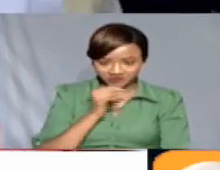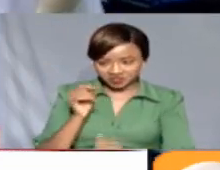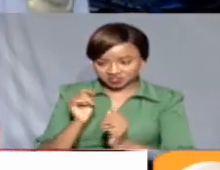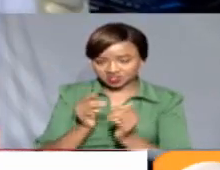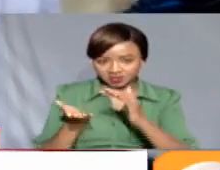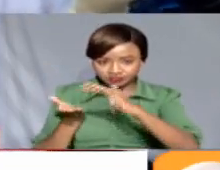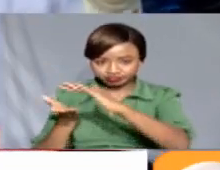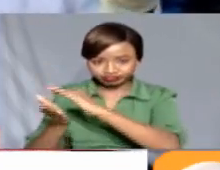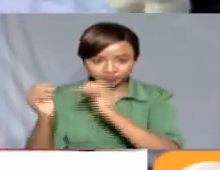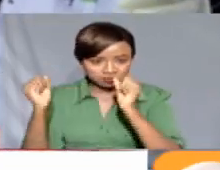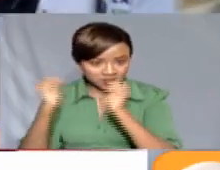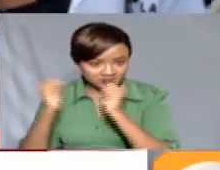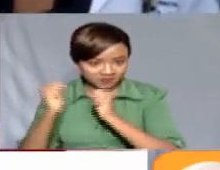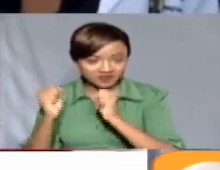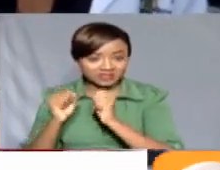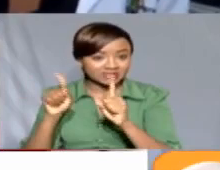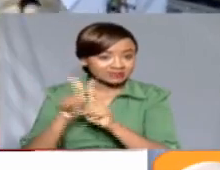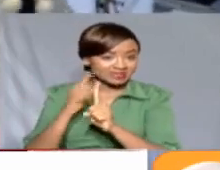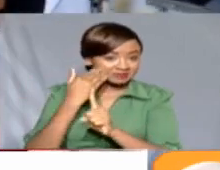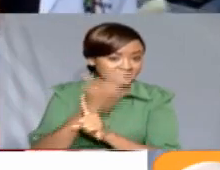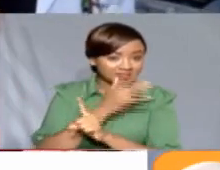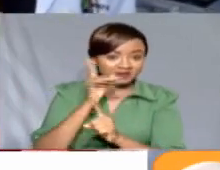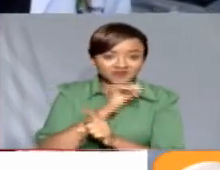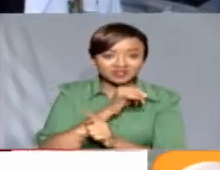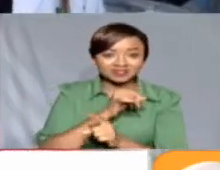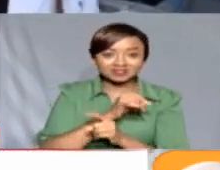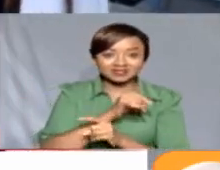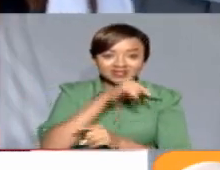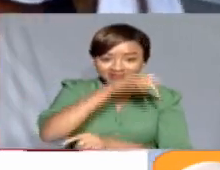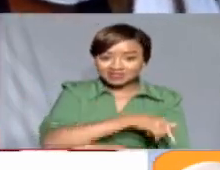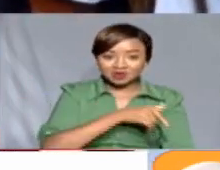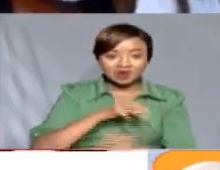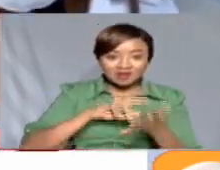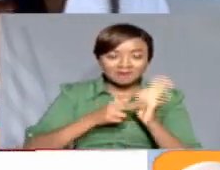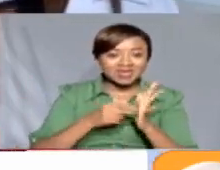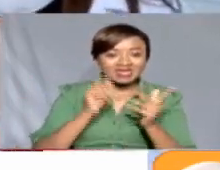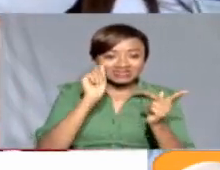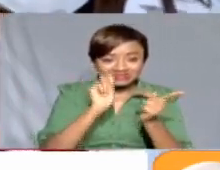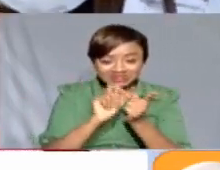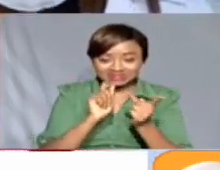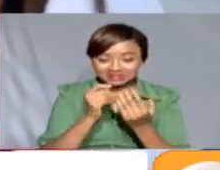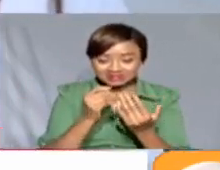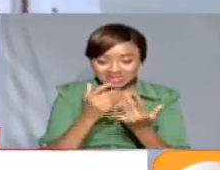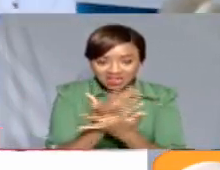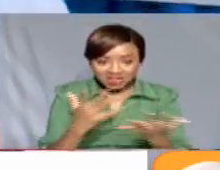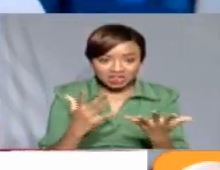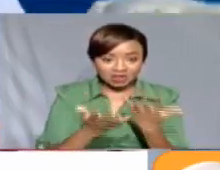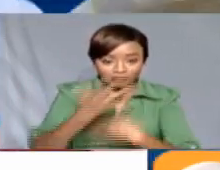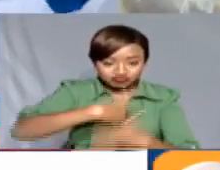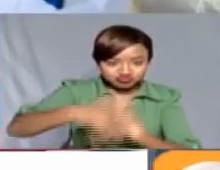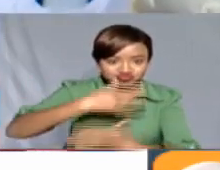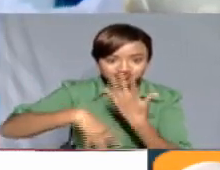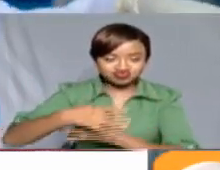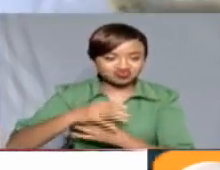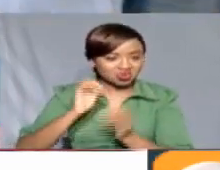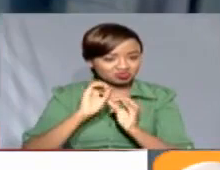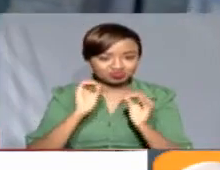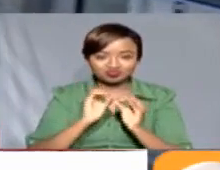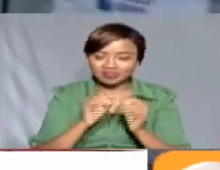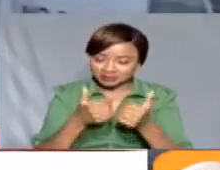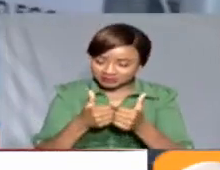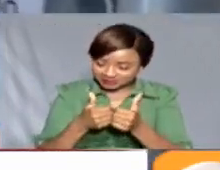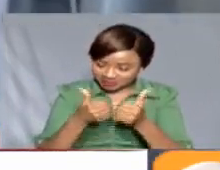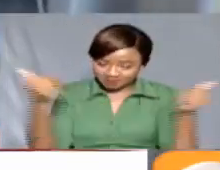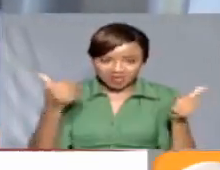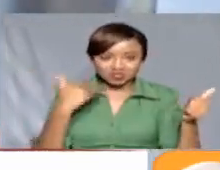All right. Just as you saw downstairs, there is no mixing of any samples of any kind. And so as you can see with the fridge here,